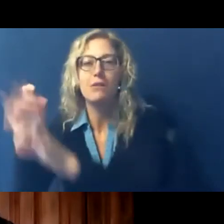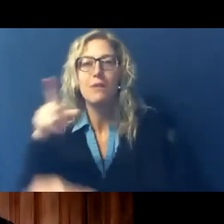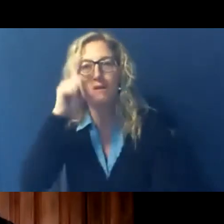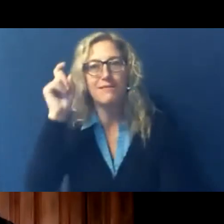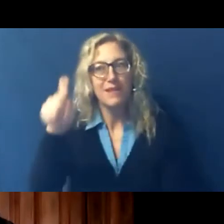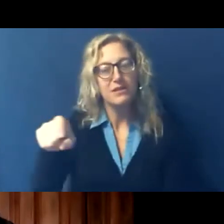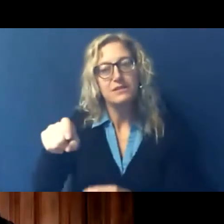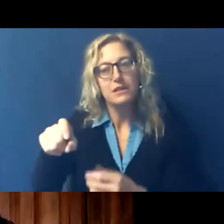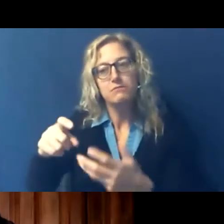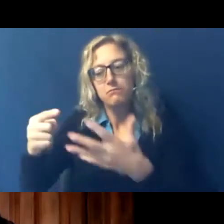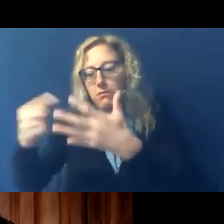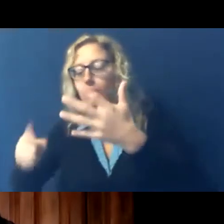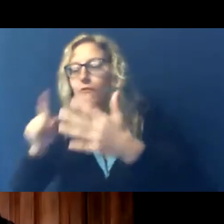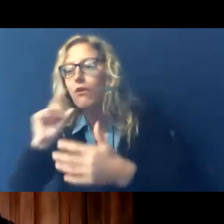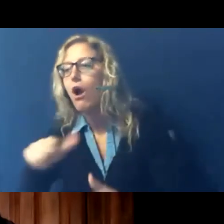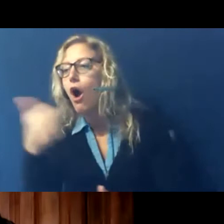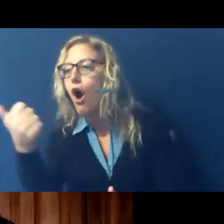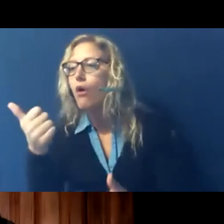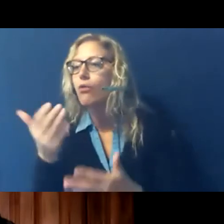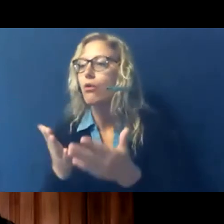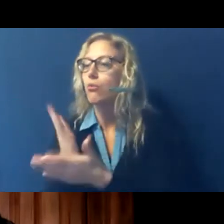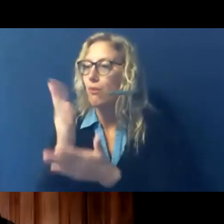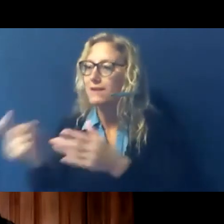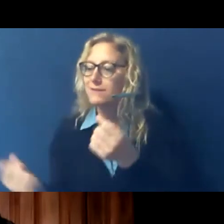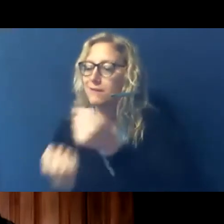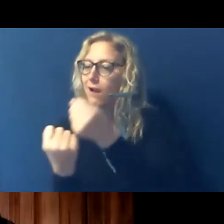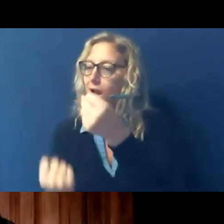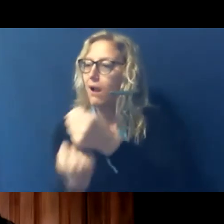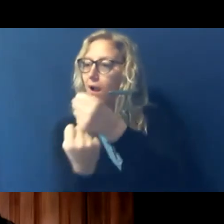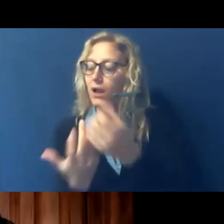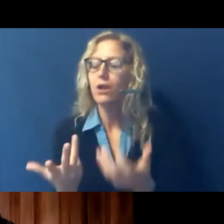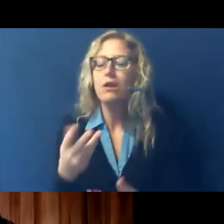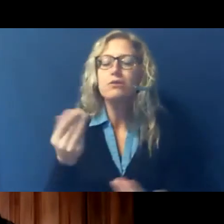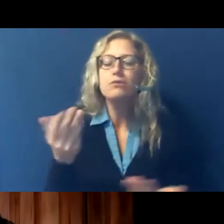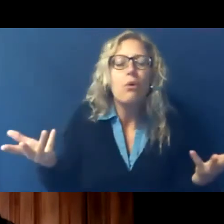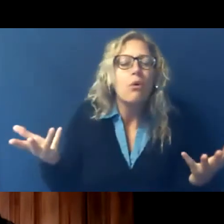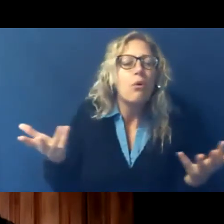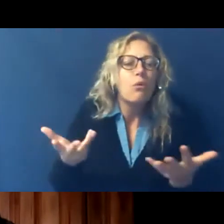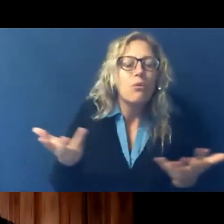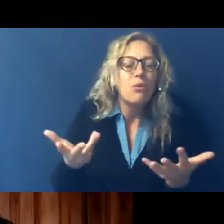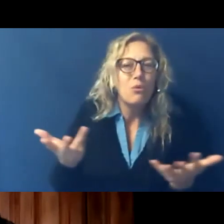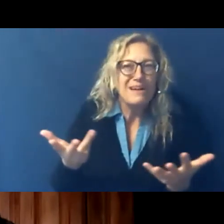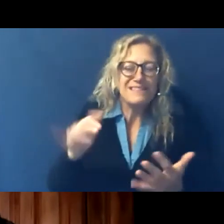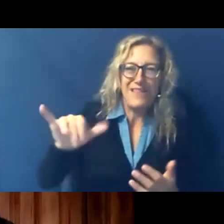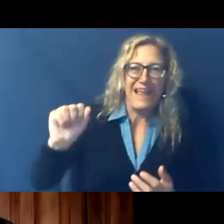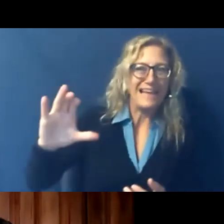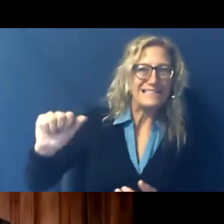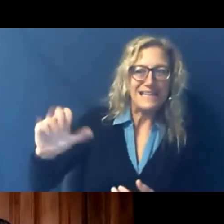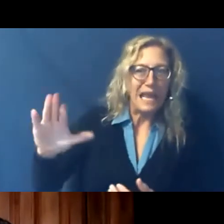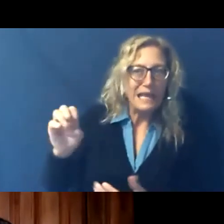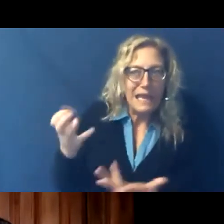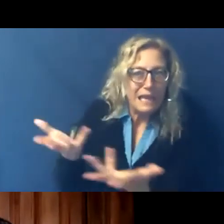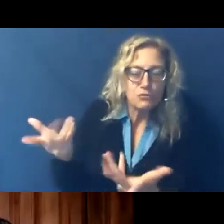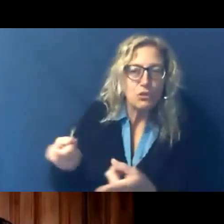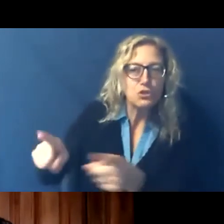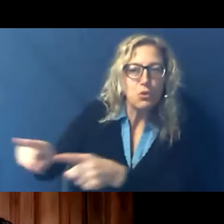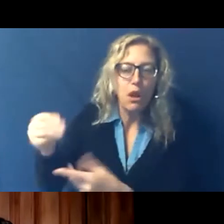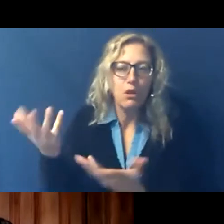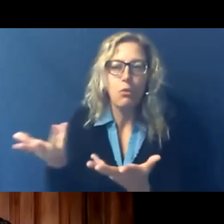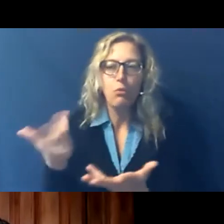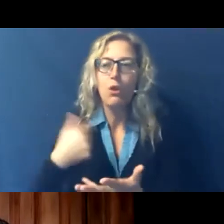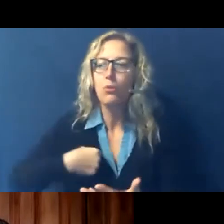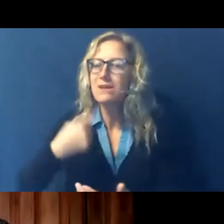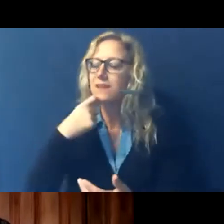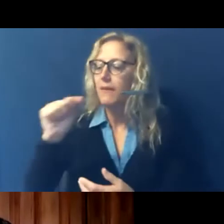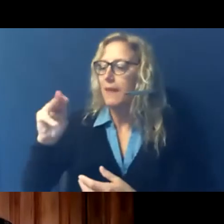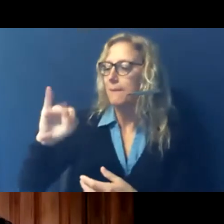to exercising other rights. What's at stake in that ACA case, and what did we say in our amicus brief in